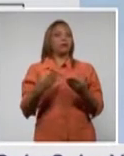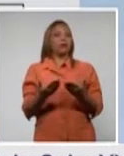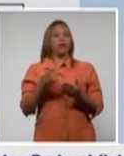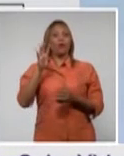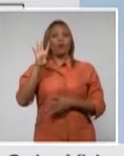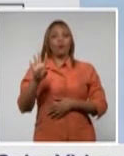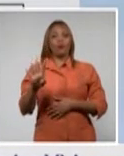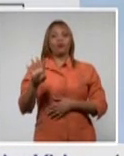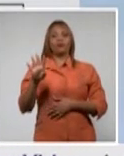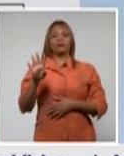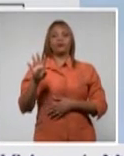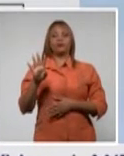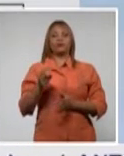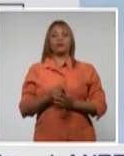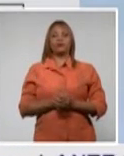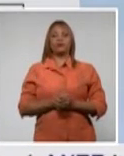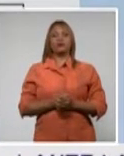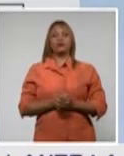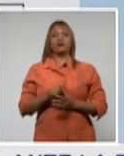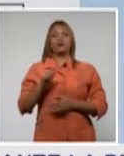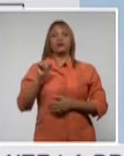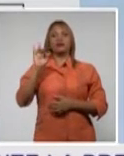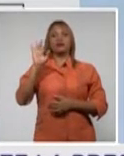760,421 and a mortality rate of